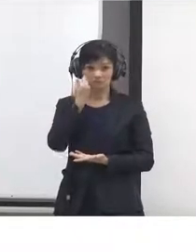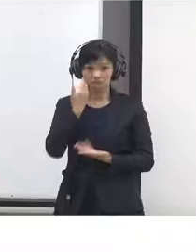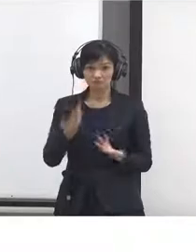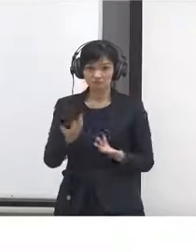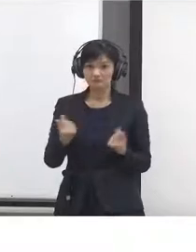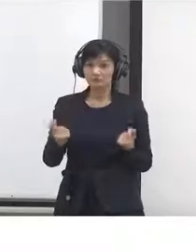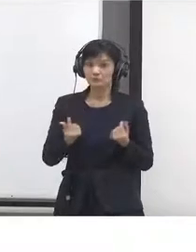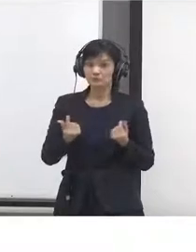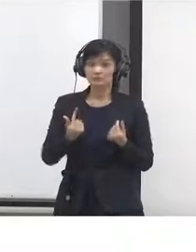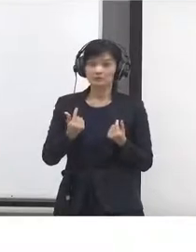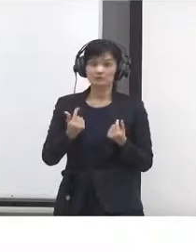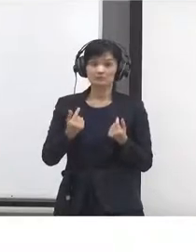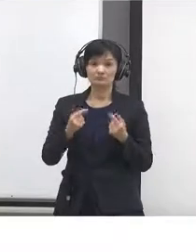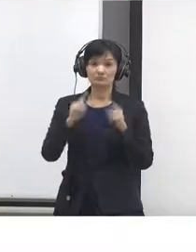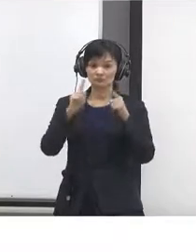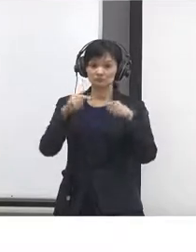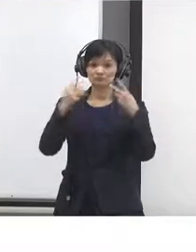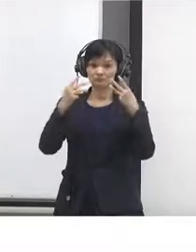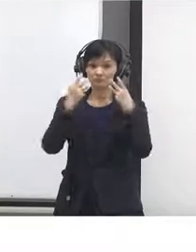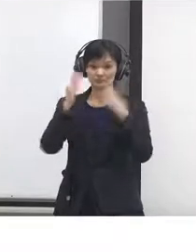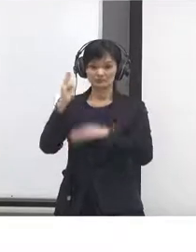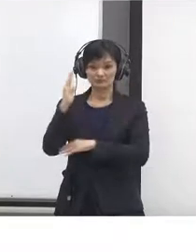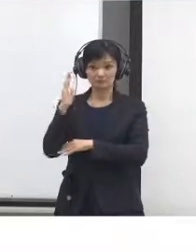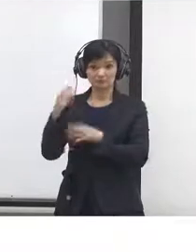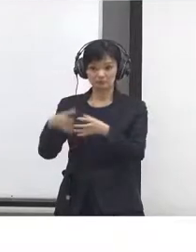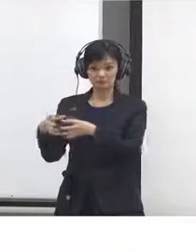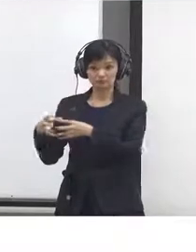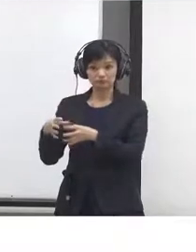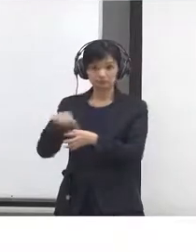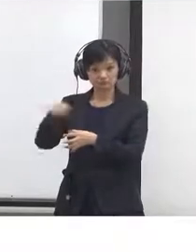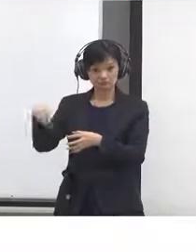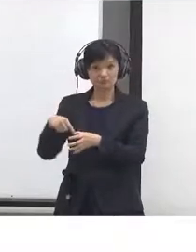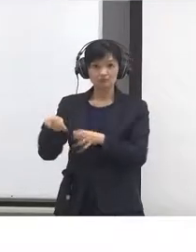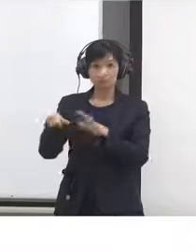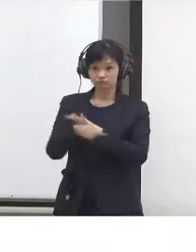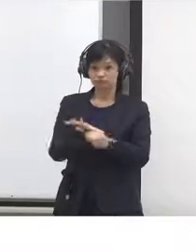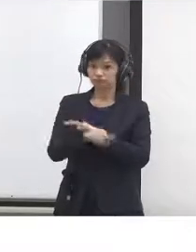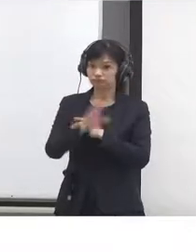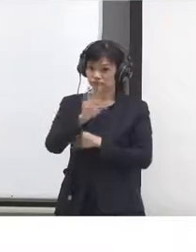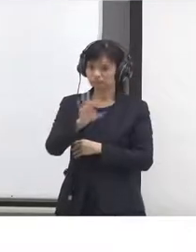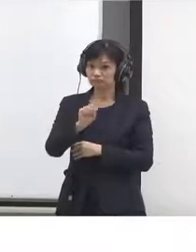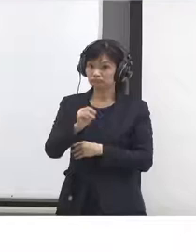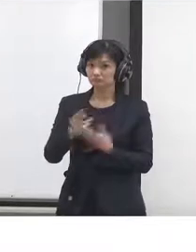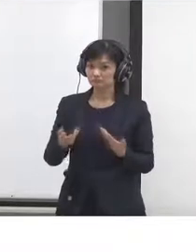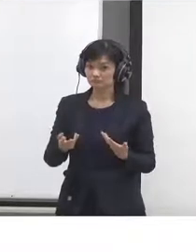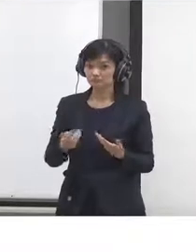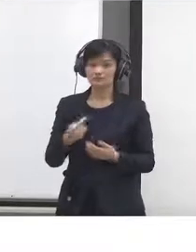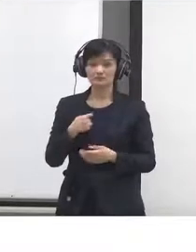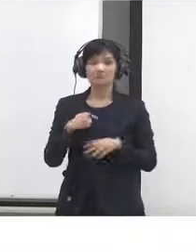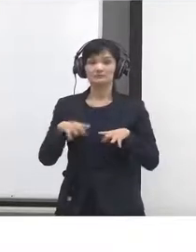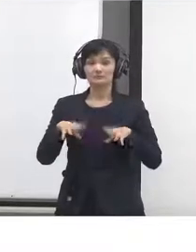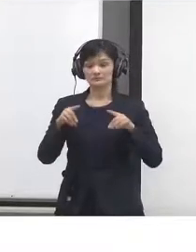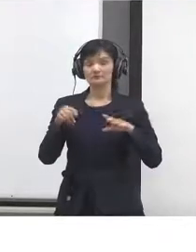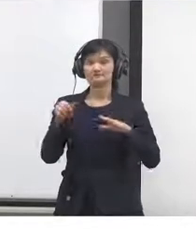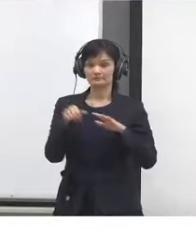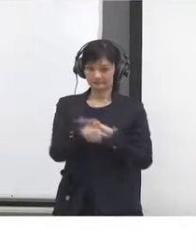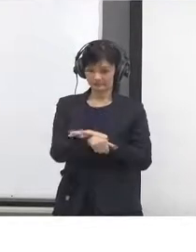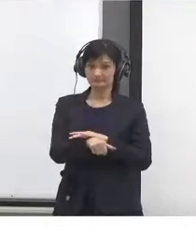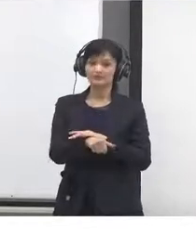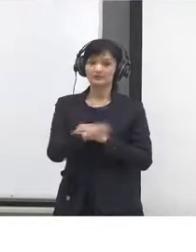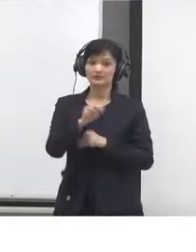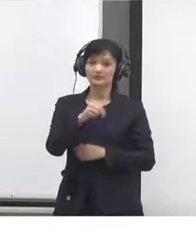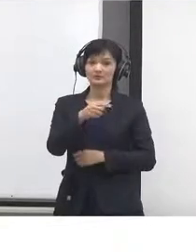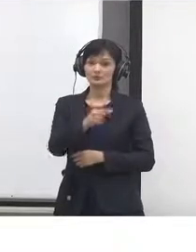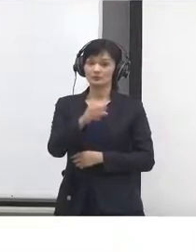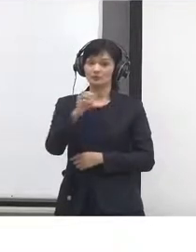This is my first time in NGO. And I also joined the Libot project